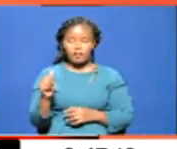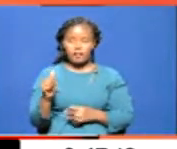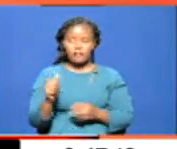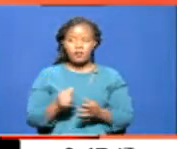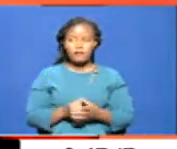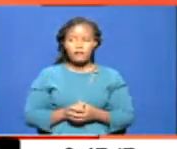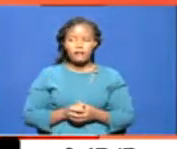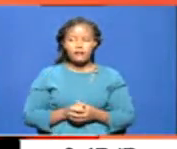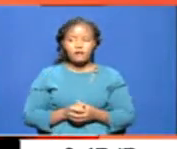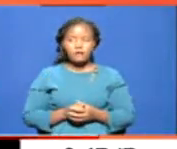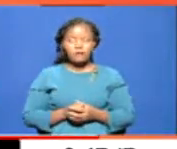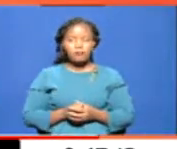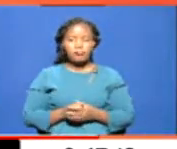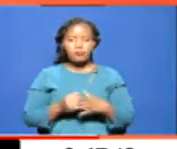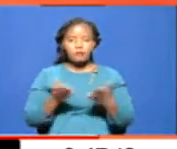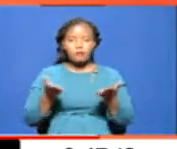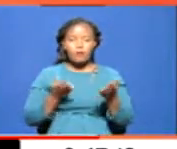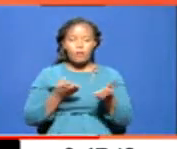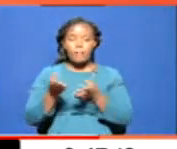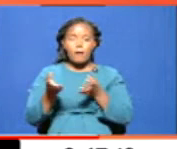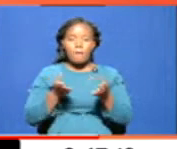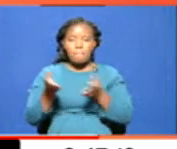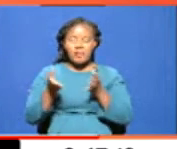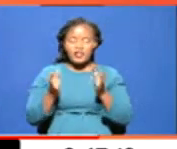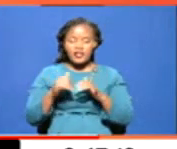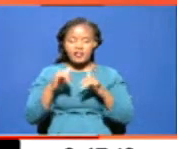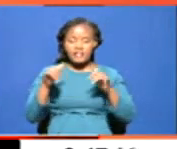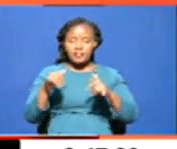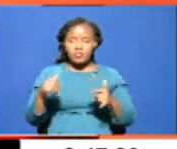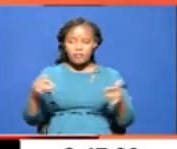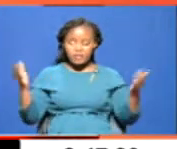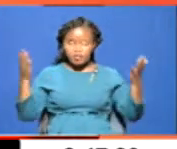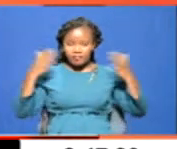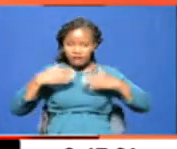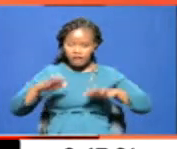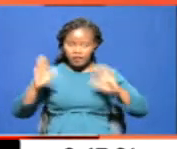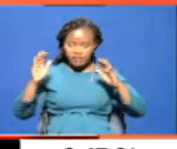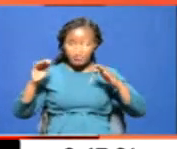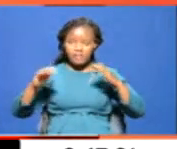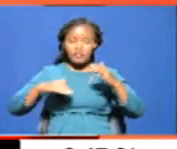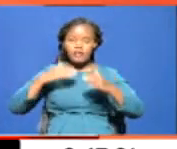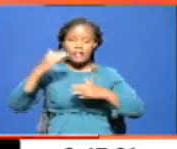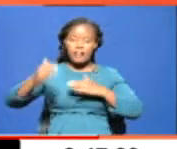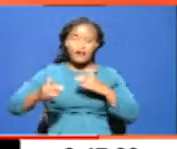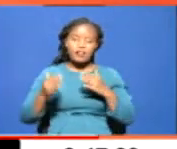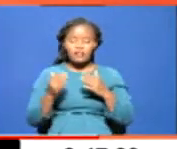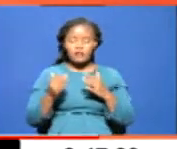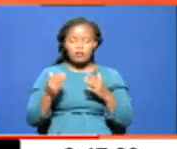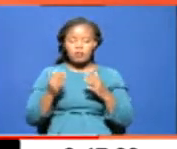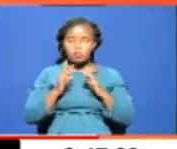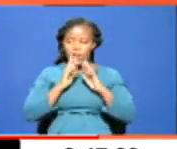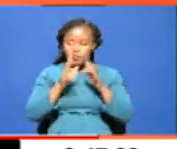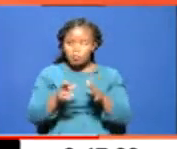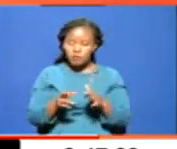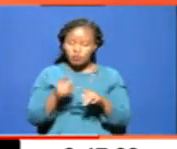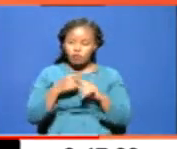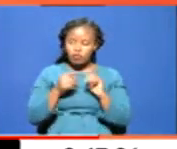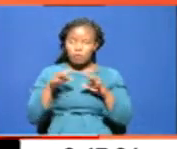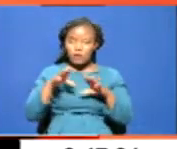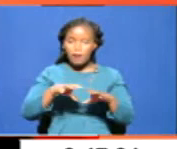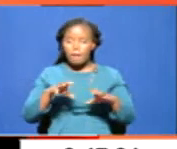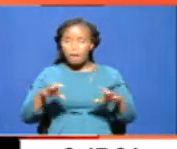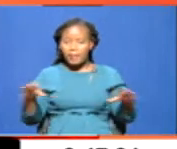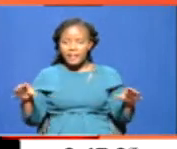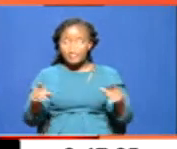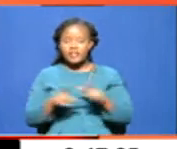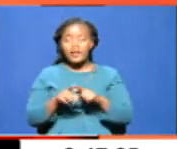Well, and that's all we had lined up for you. Up next is the Forex Market Report. And also, our shares have